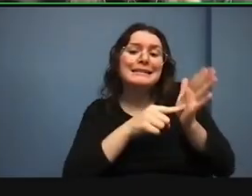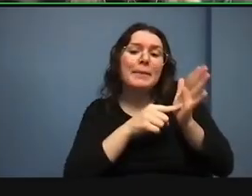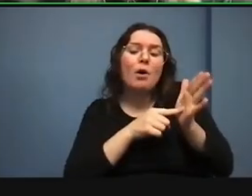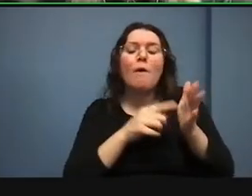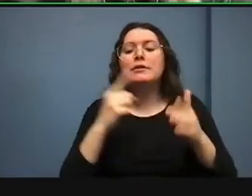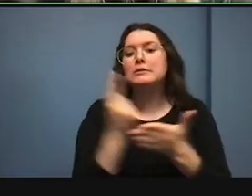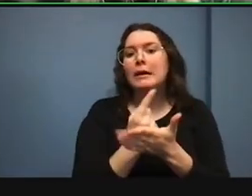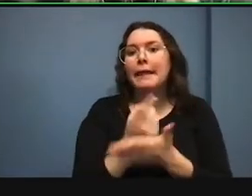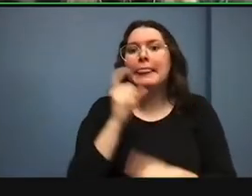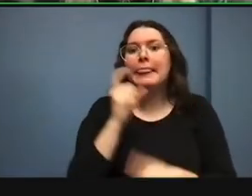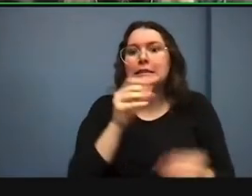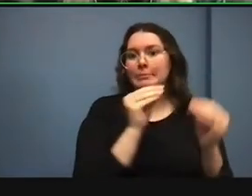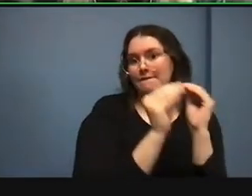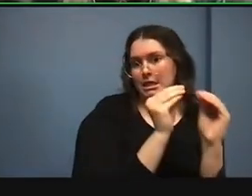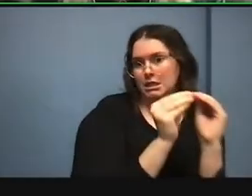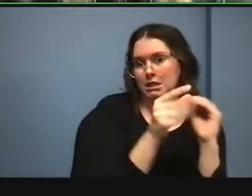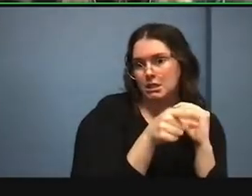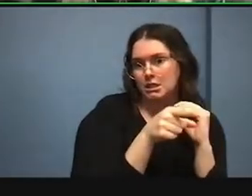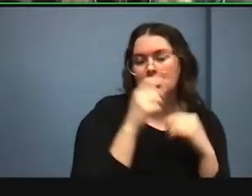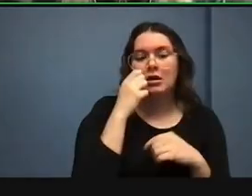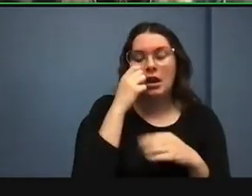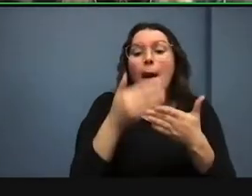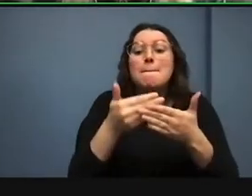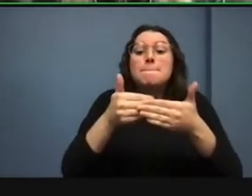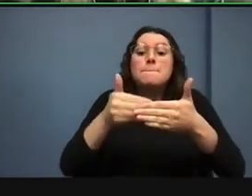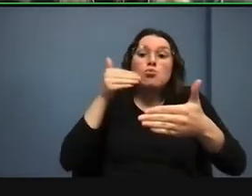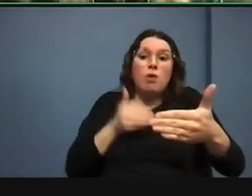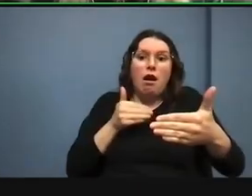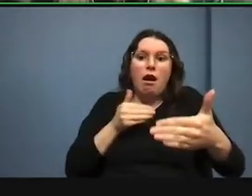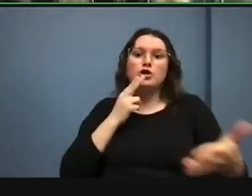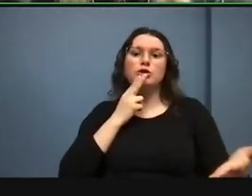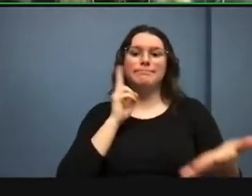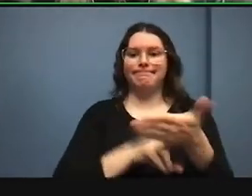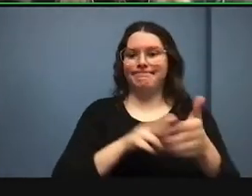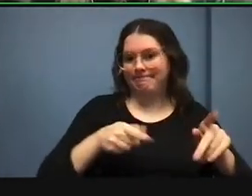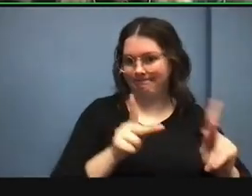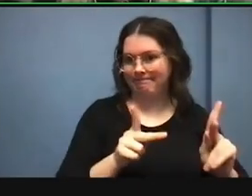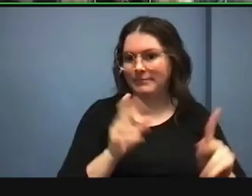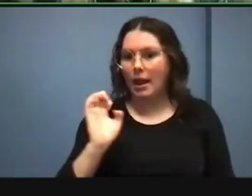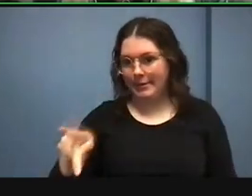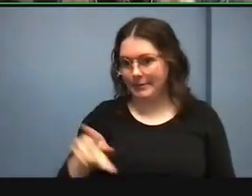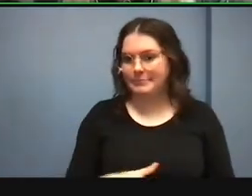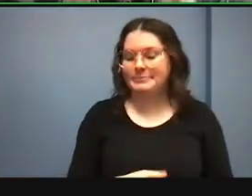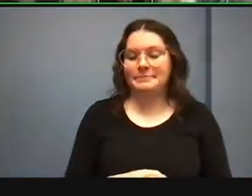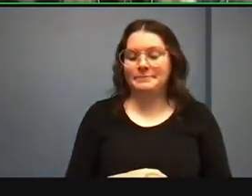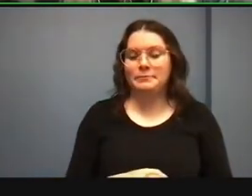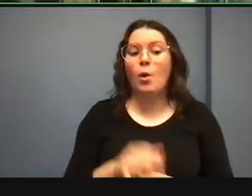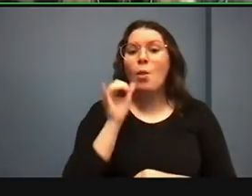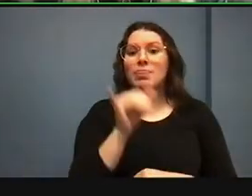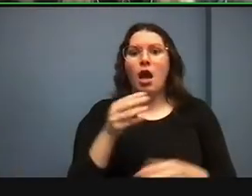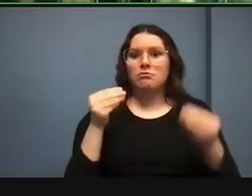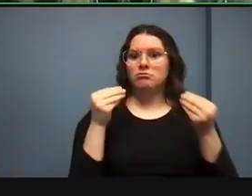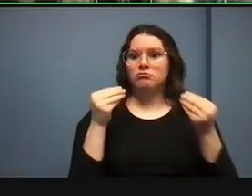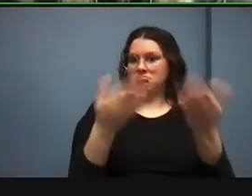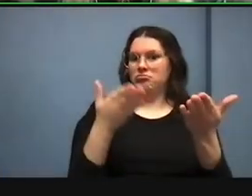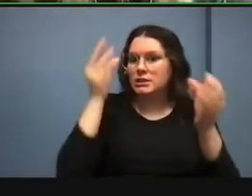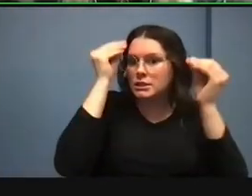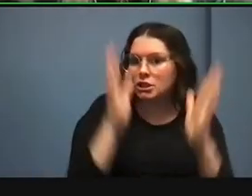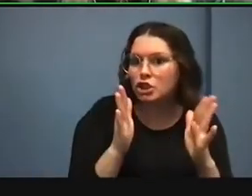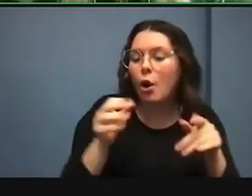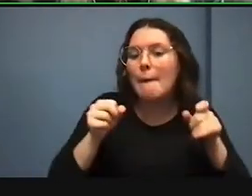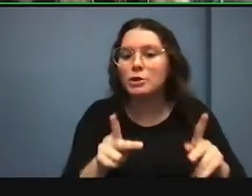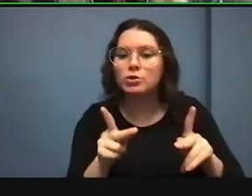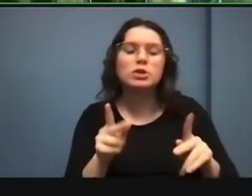something that needs to be fixed prior to consenting to the IEP. And so that gives the teacher an opportunity to